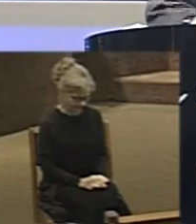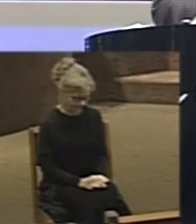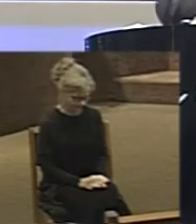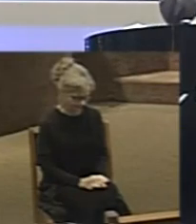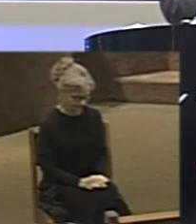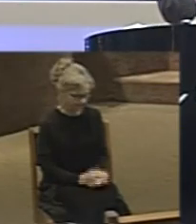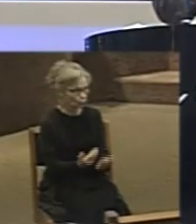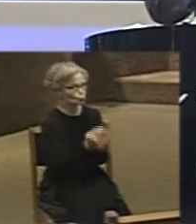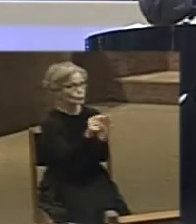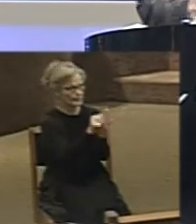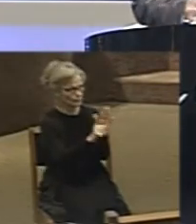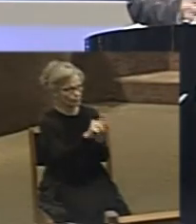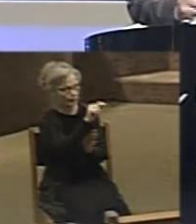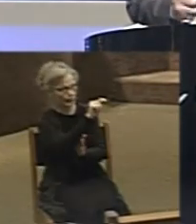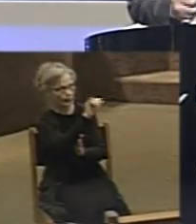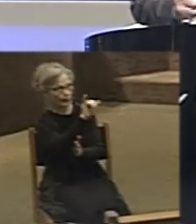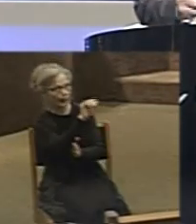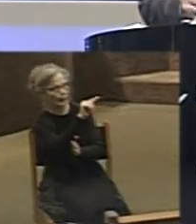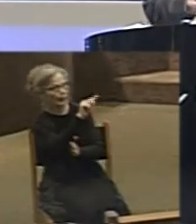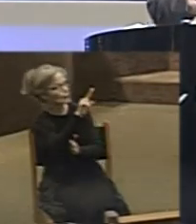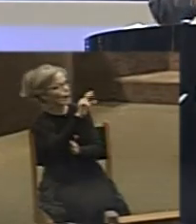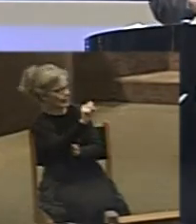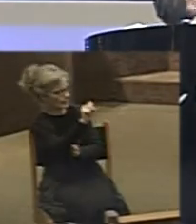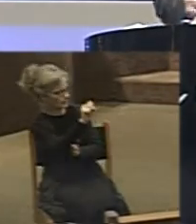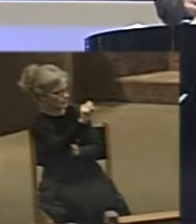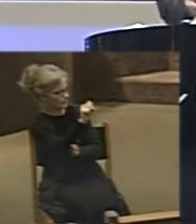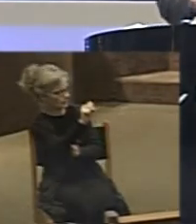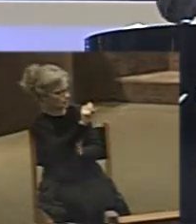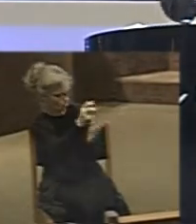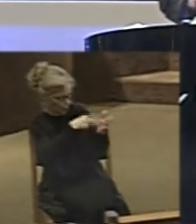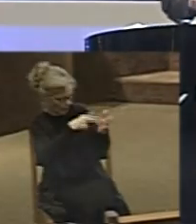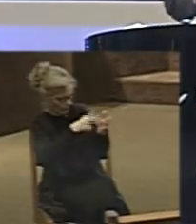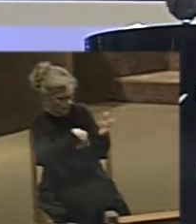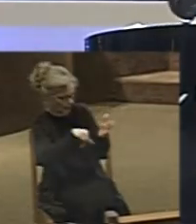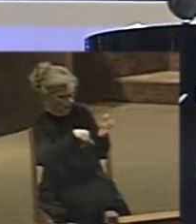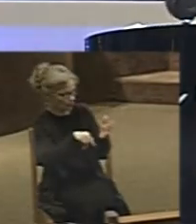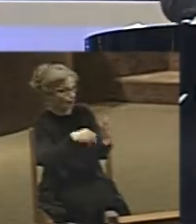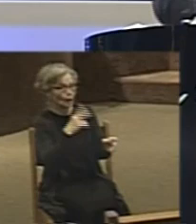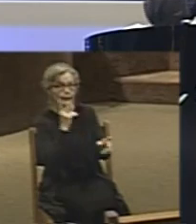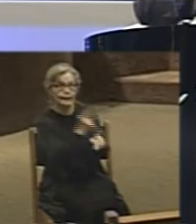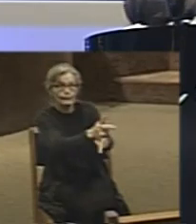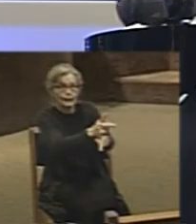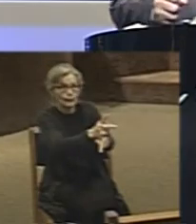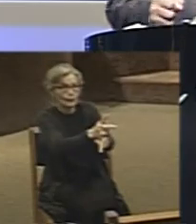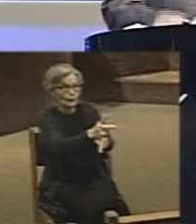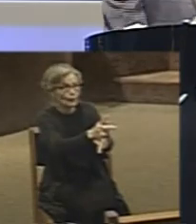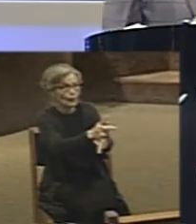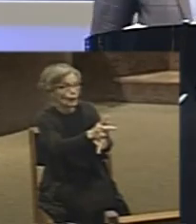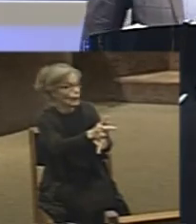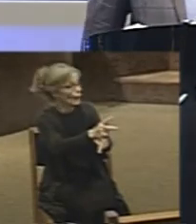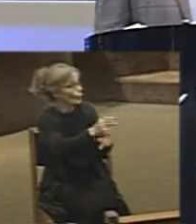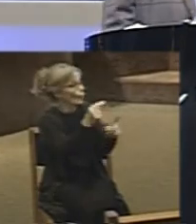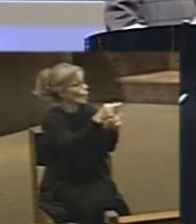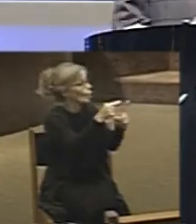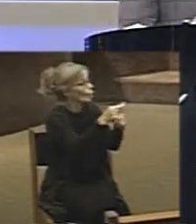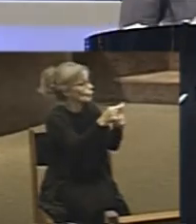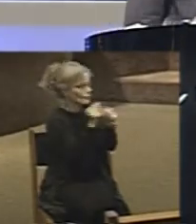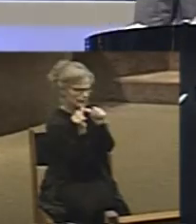Titus 1, holding fast the faithful word as you have been